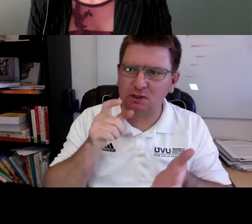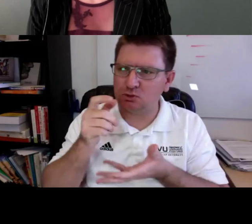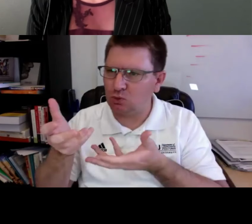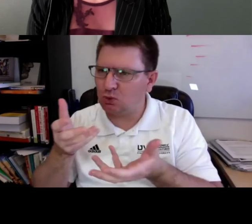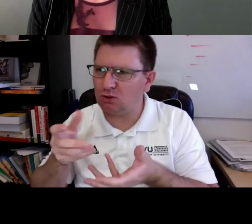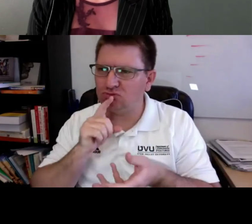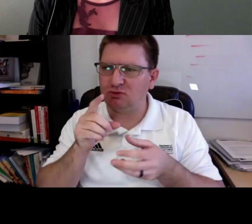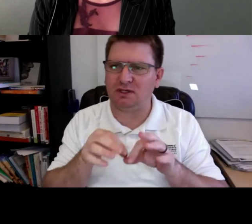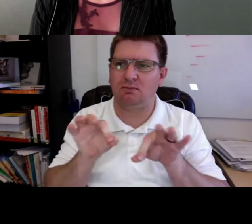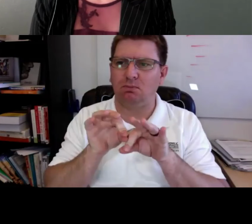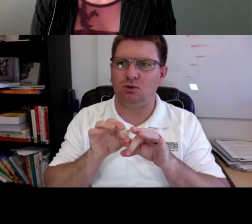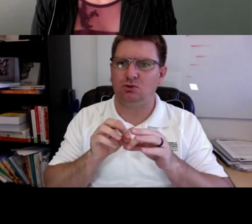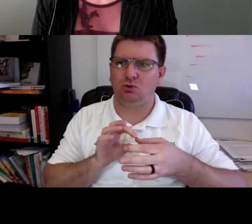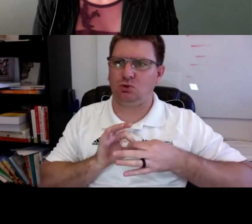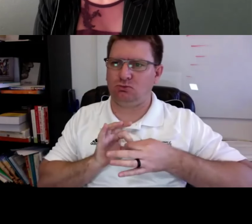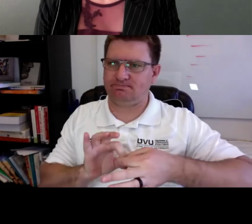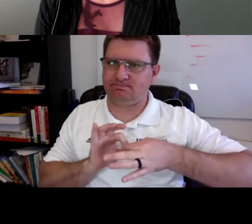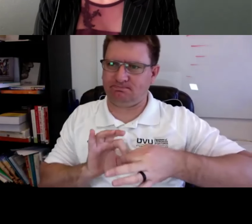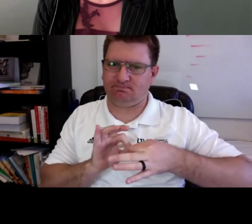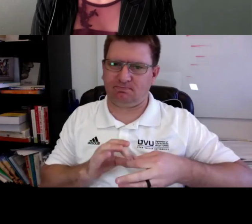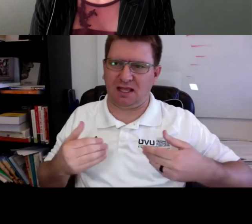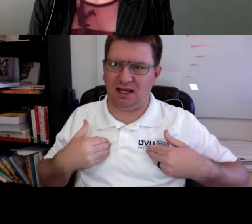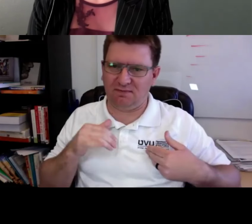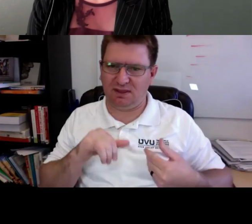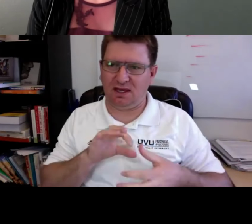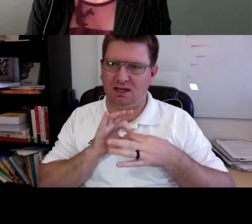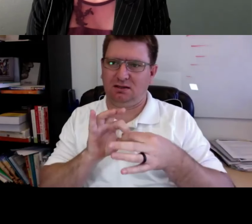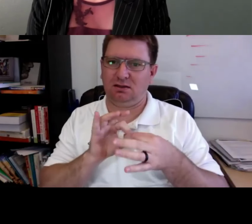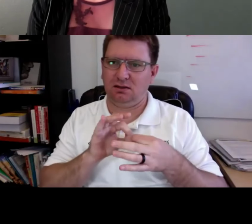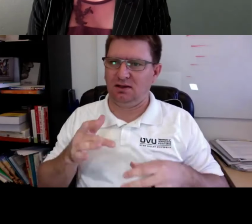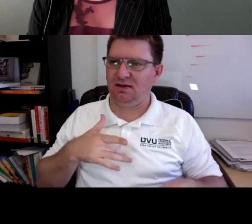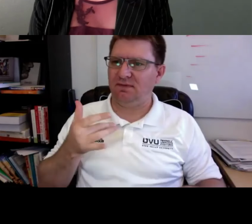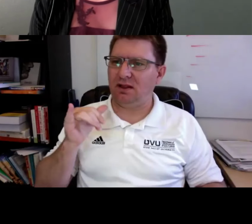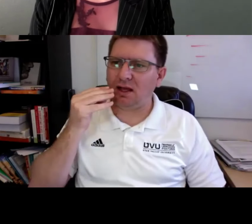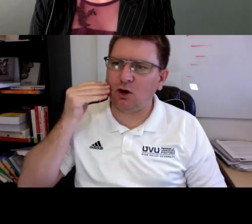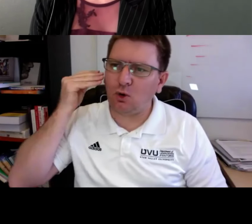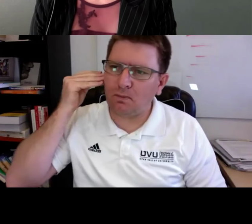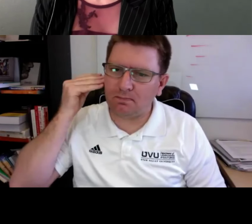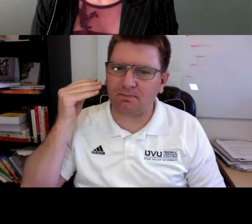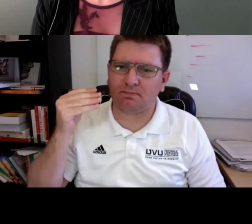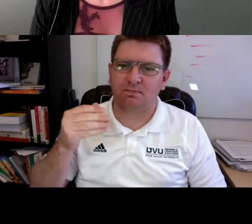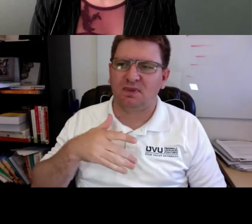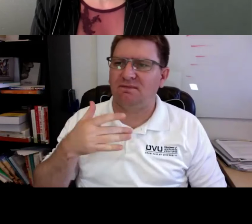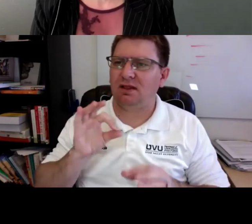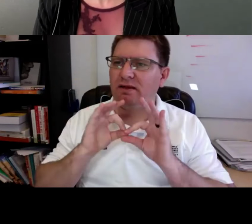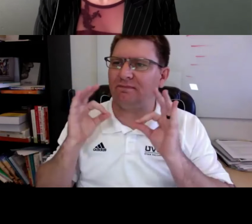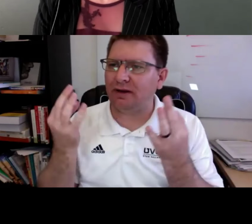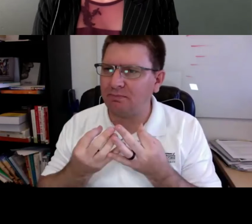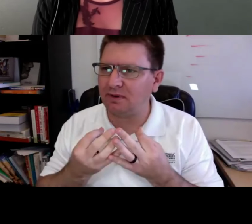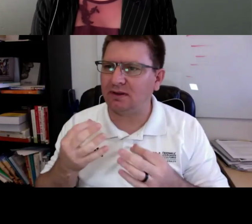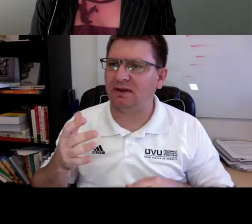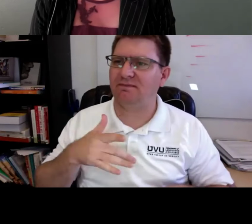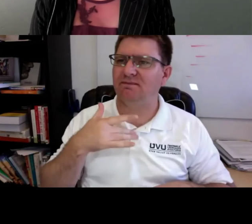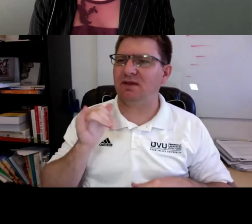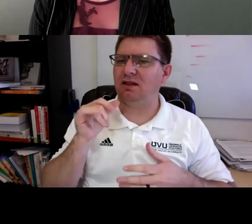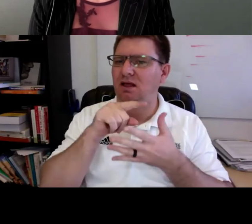teachers are, getting to know one another as students and faculty is really important to build that rapport so that we've got, you know, you feel like you're at home.